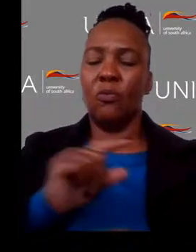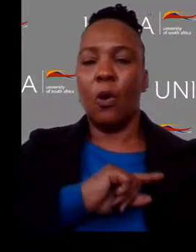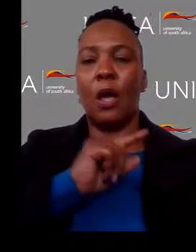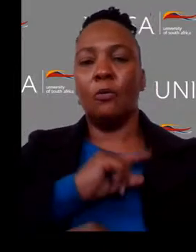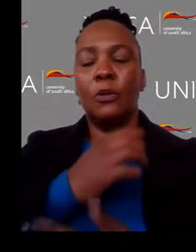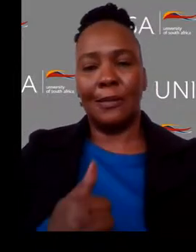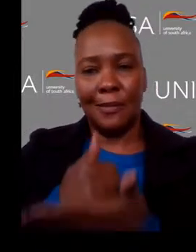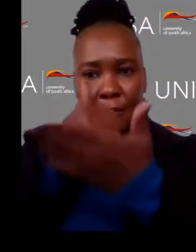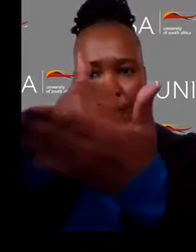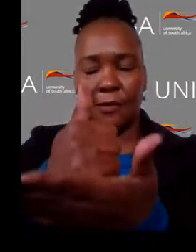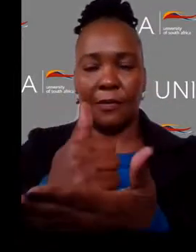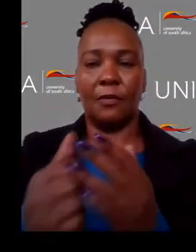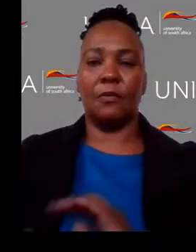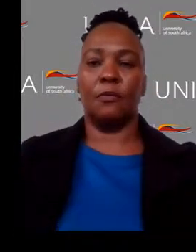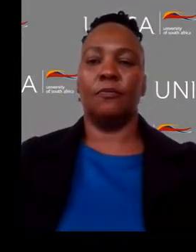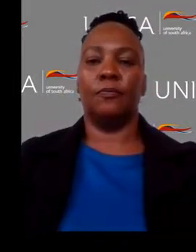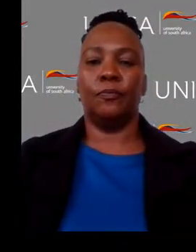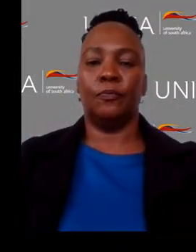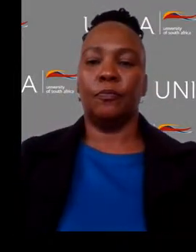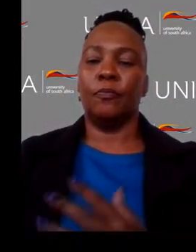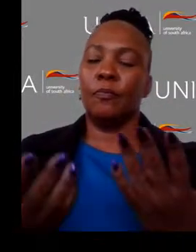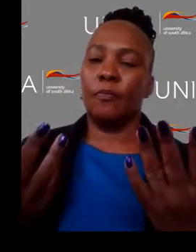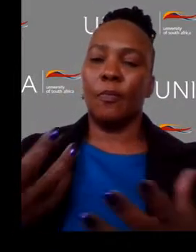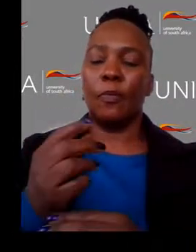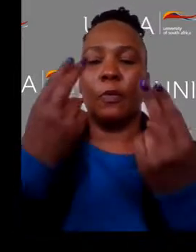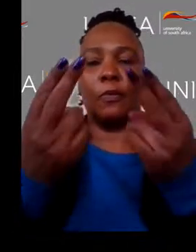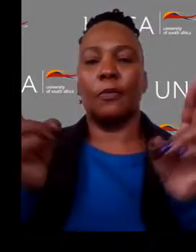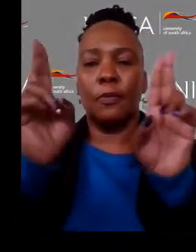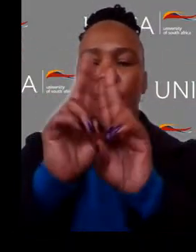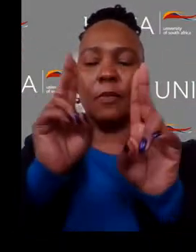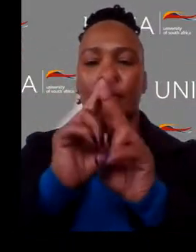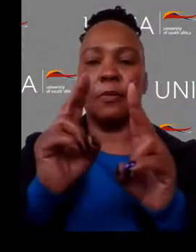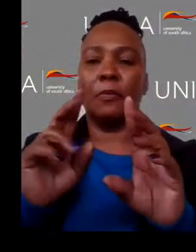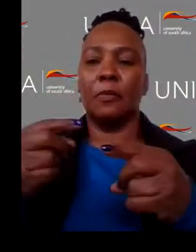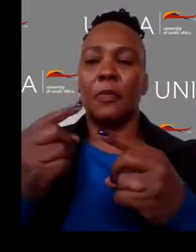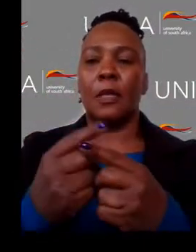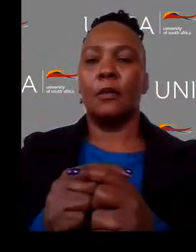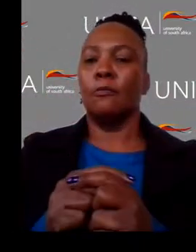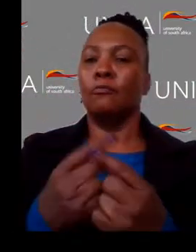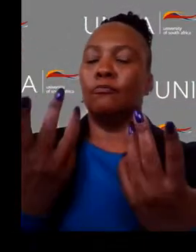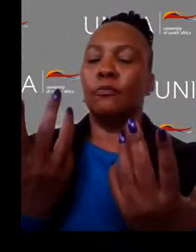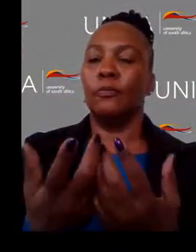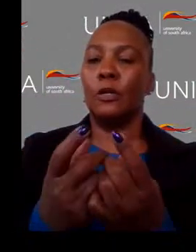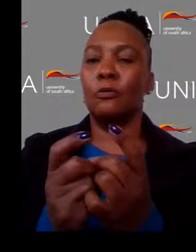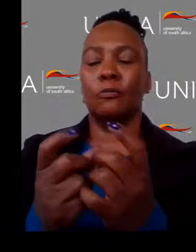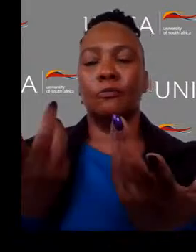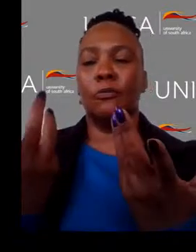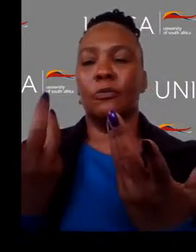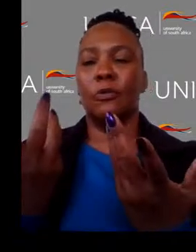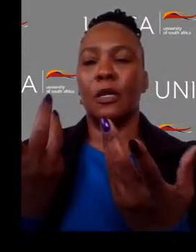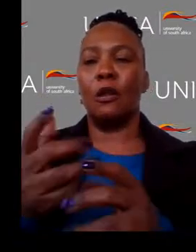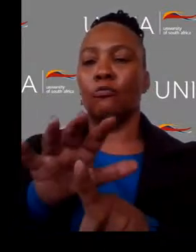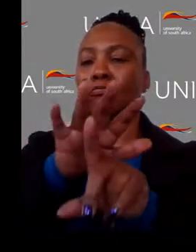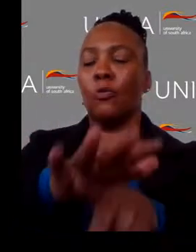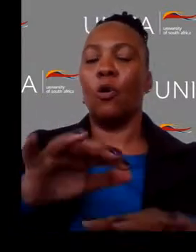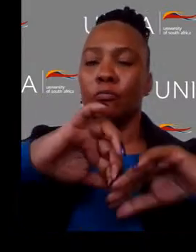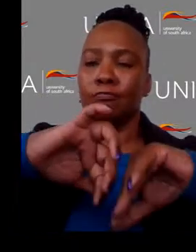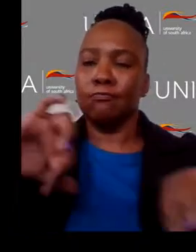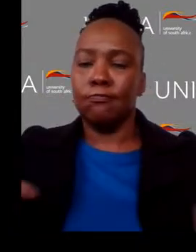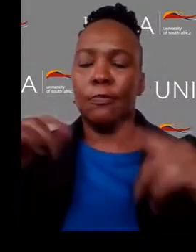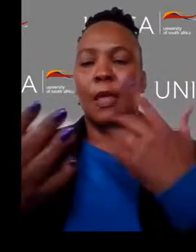you. And the university may not discriminate against any students with disability.